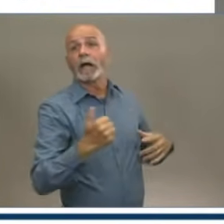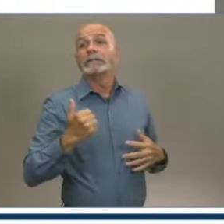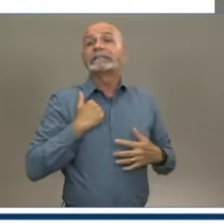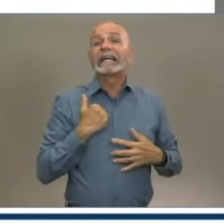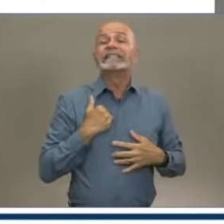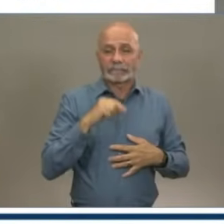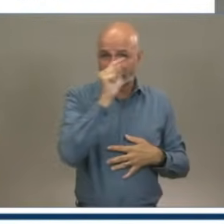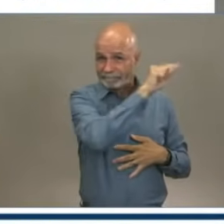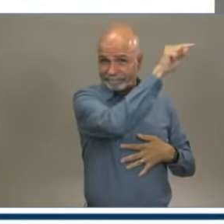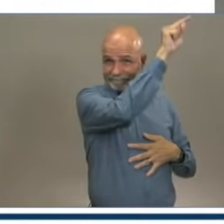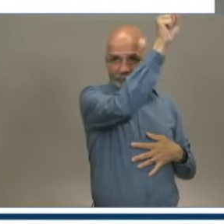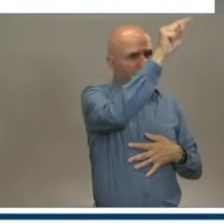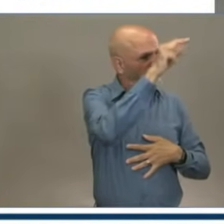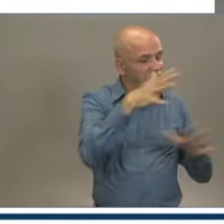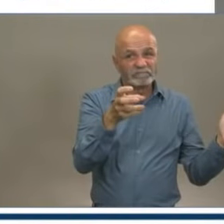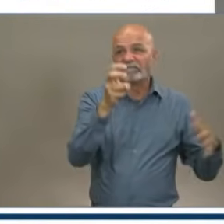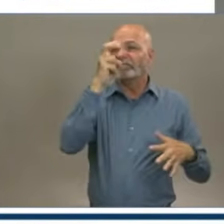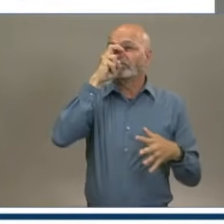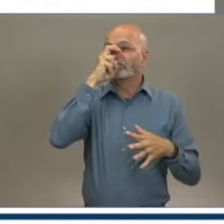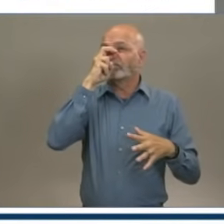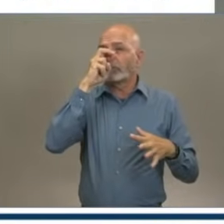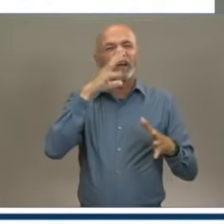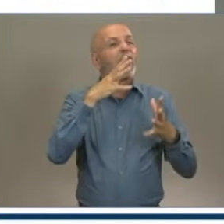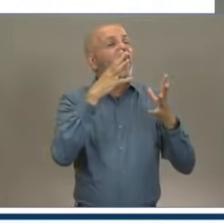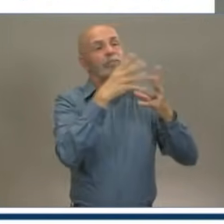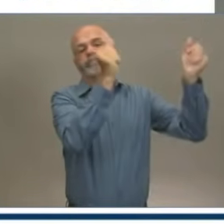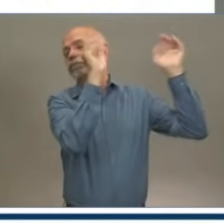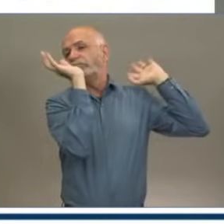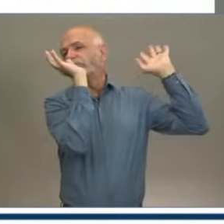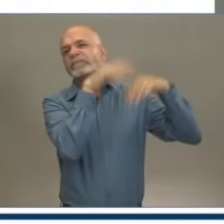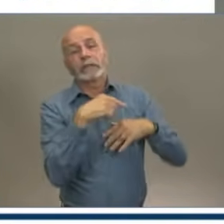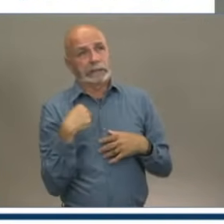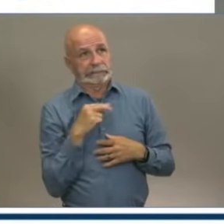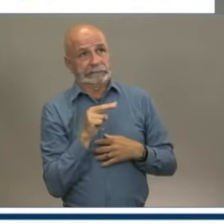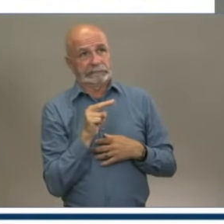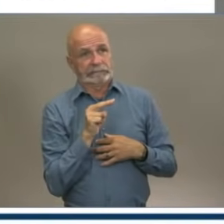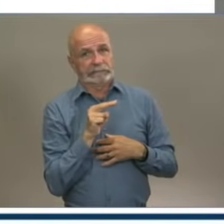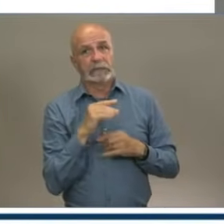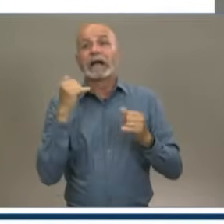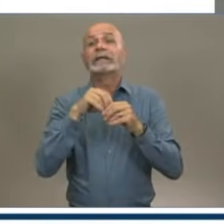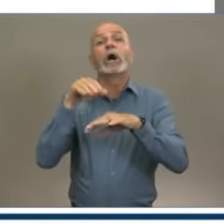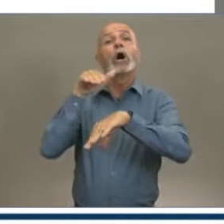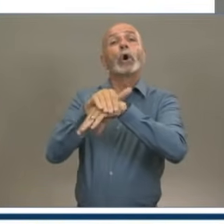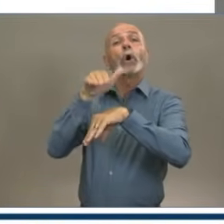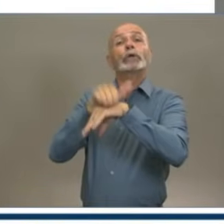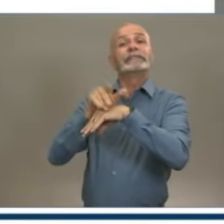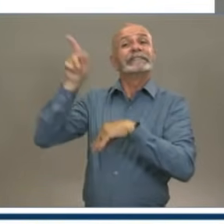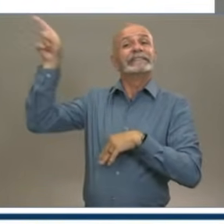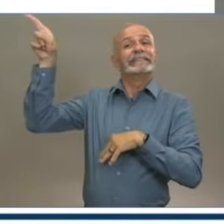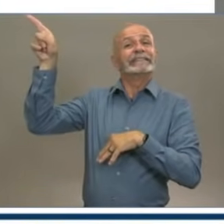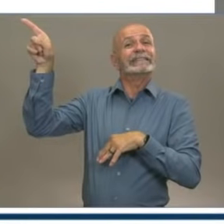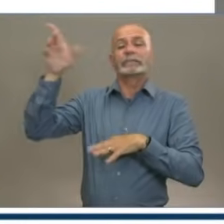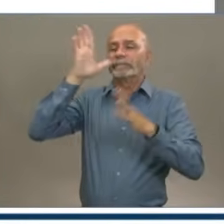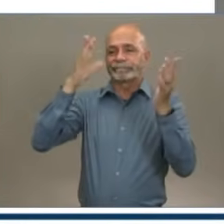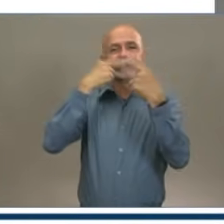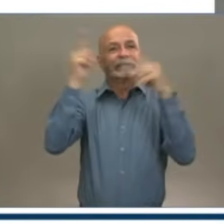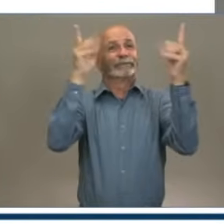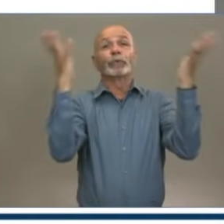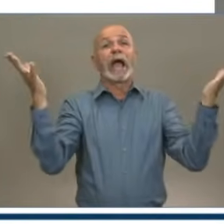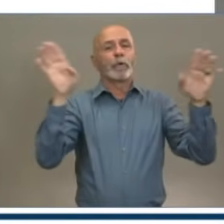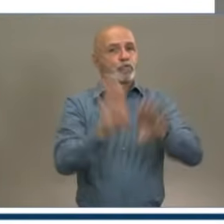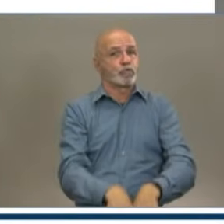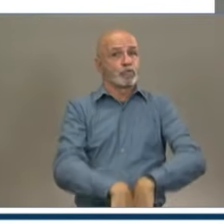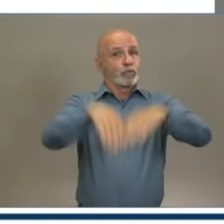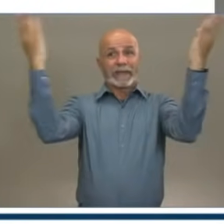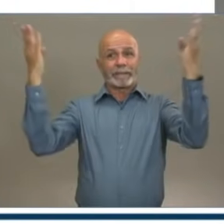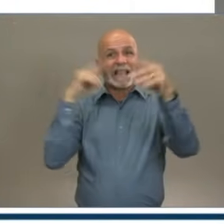restrictions, and we need to watch them carefully. The UK just announced its plan to fully reopen in about a week. But when you